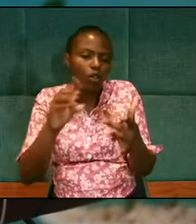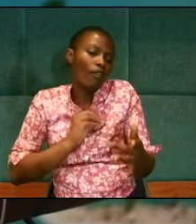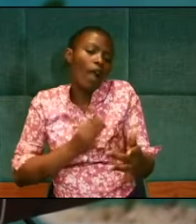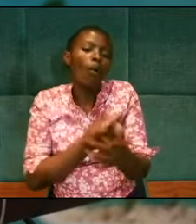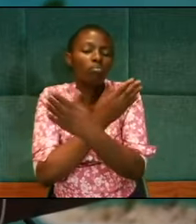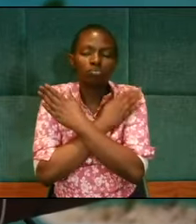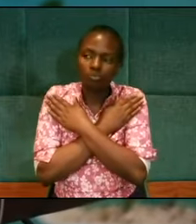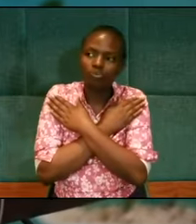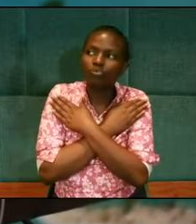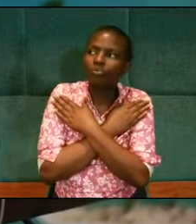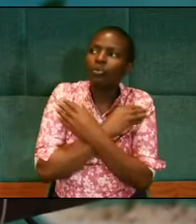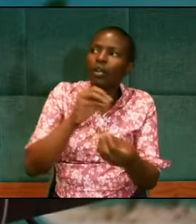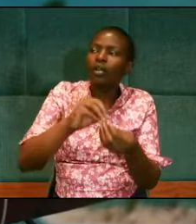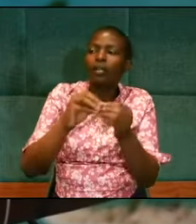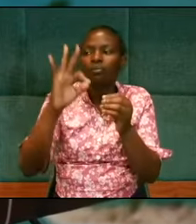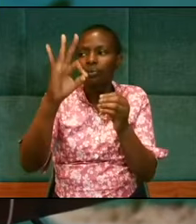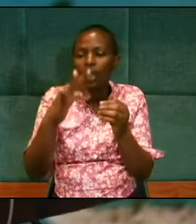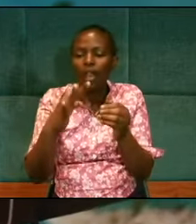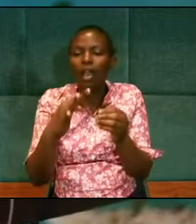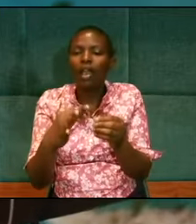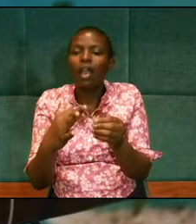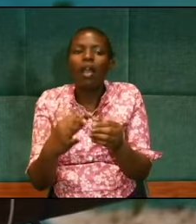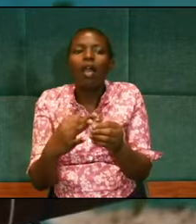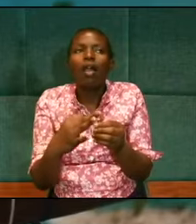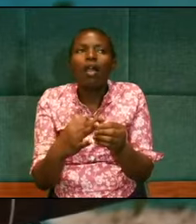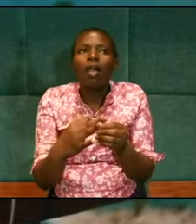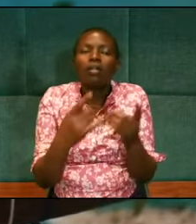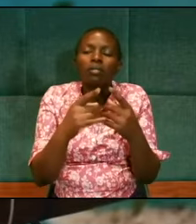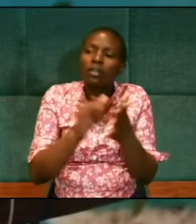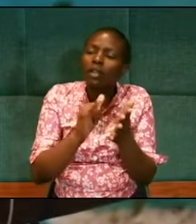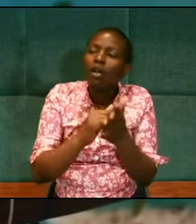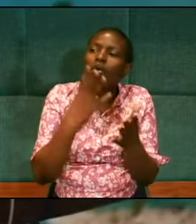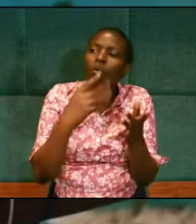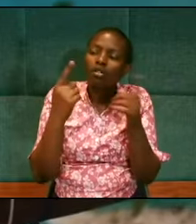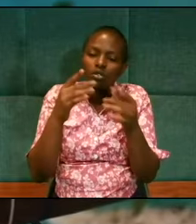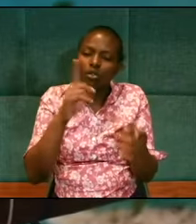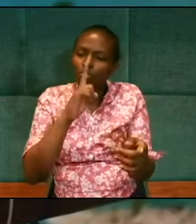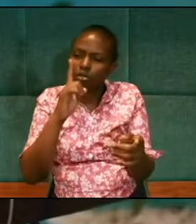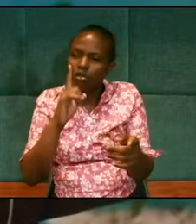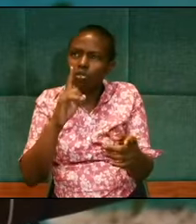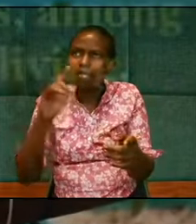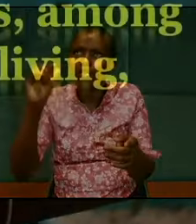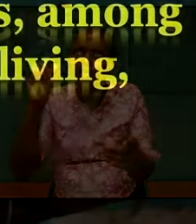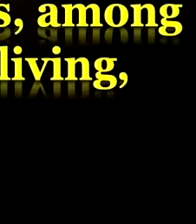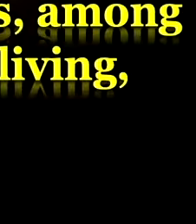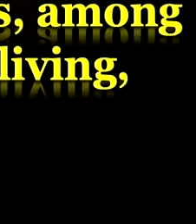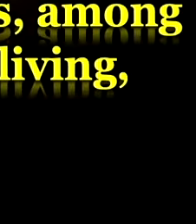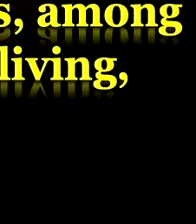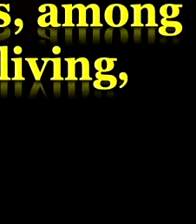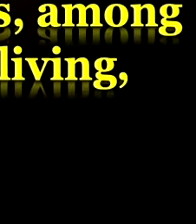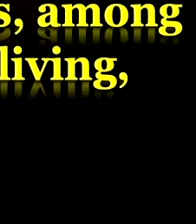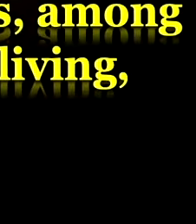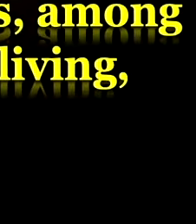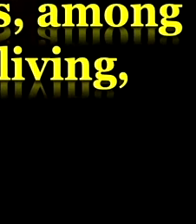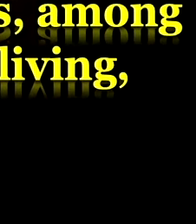3. I want you to swear by the Lord, the God of heaven and the God of earth, that you will not get a